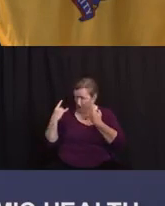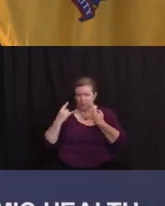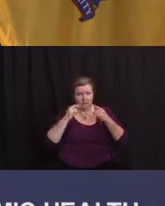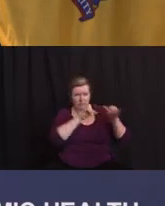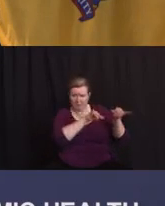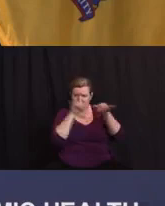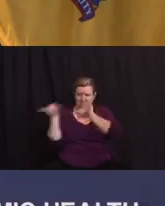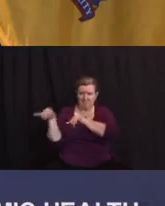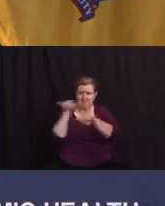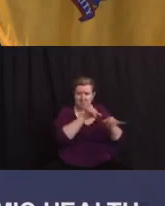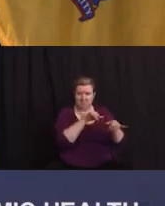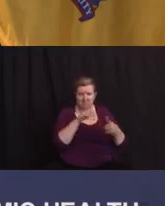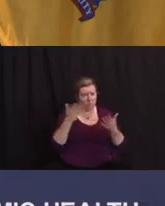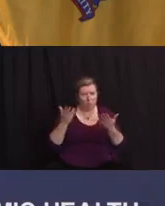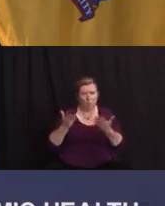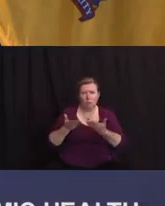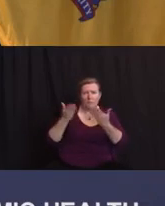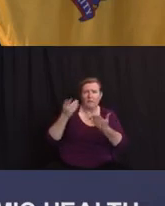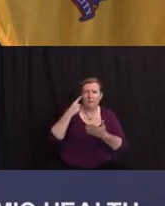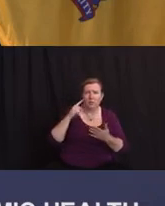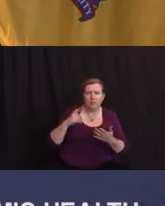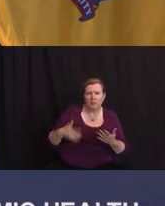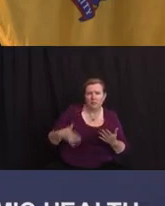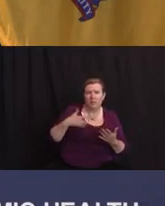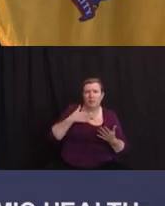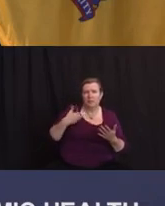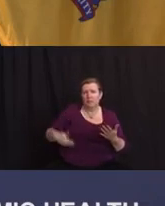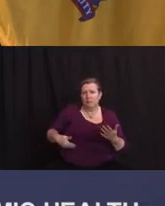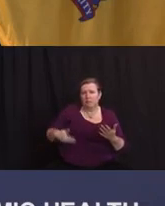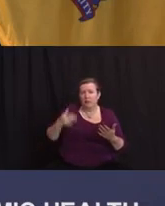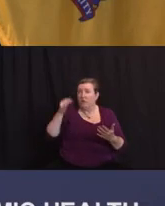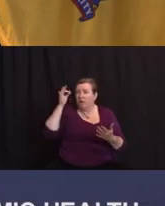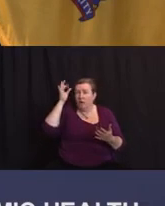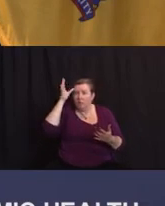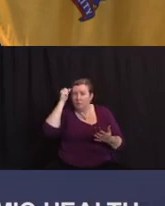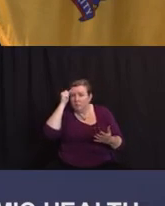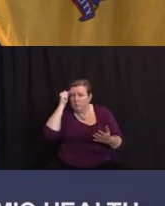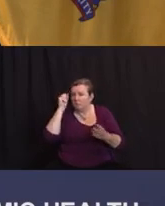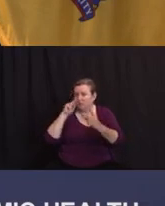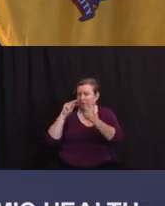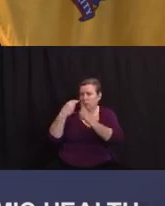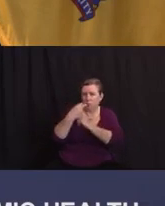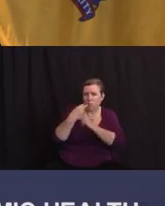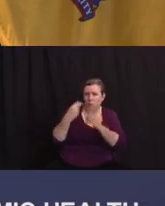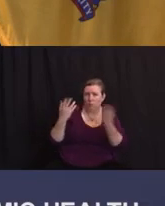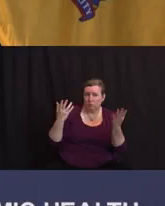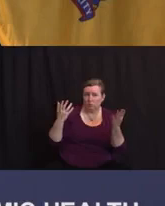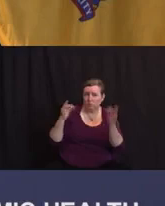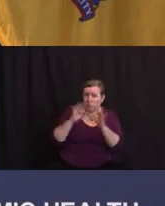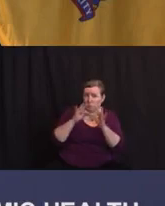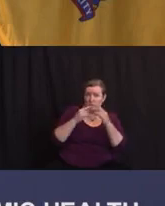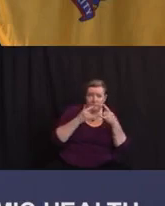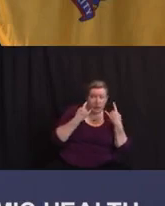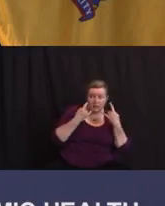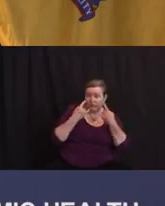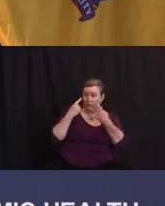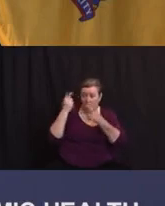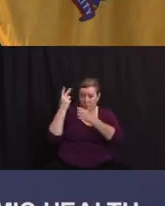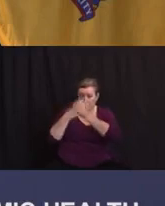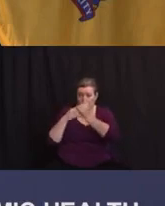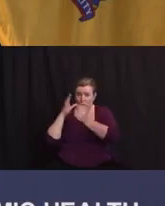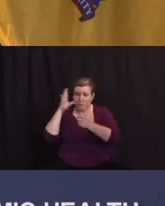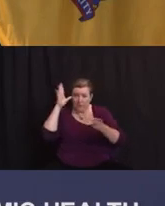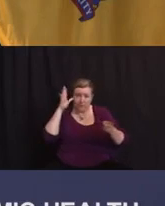your recommendation? What's your sense of this, just from a common sense point of view? Does this make sense? Is it important for kids to still be